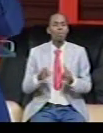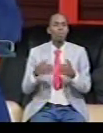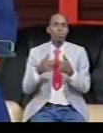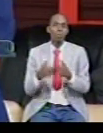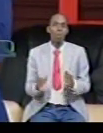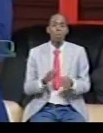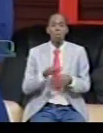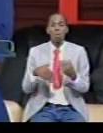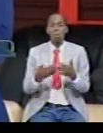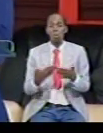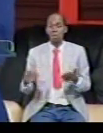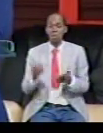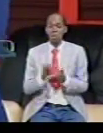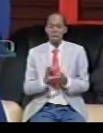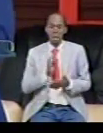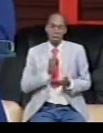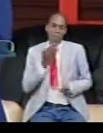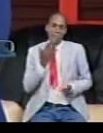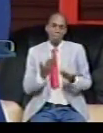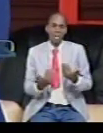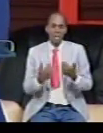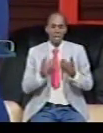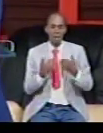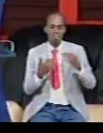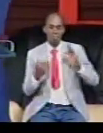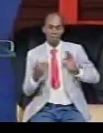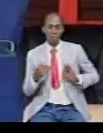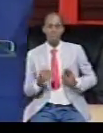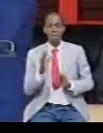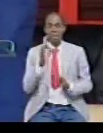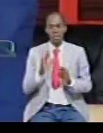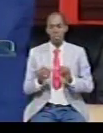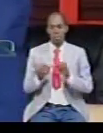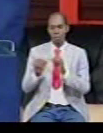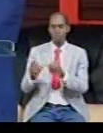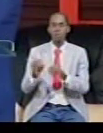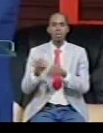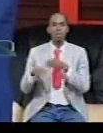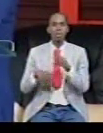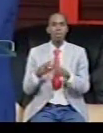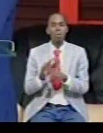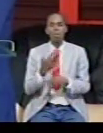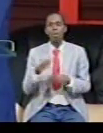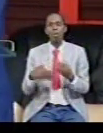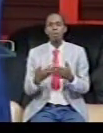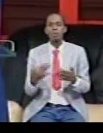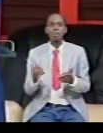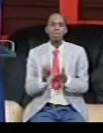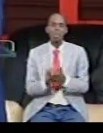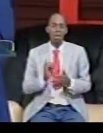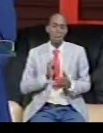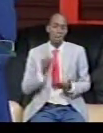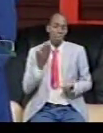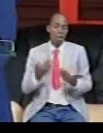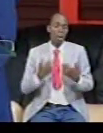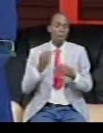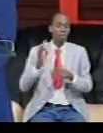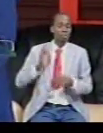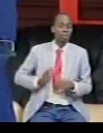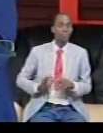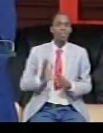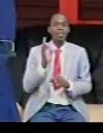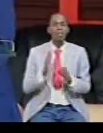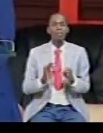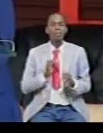gained if I remained in the world, all the things I'll gain if I remained in partnership with the people who did not